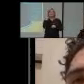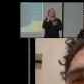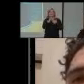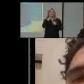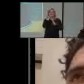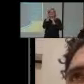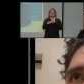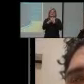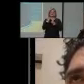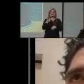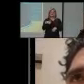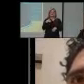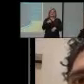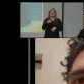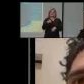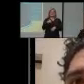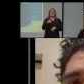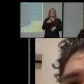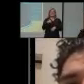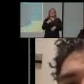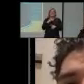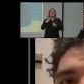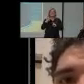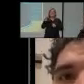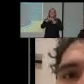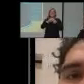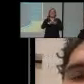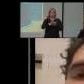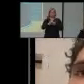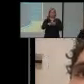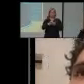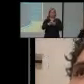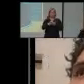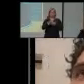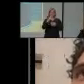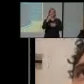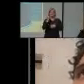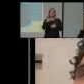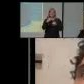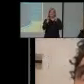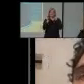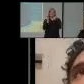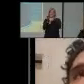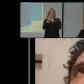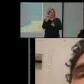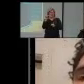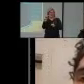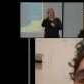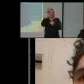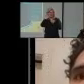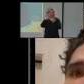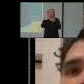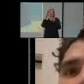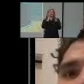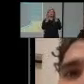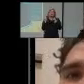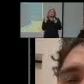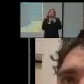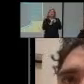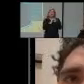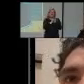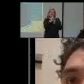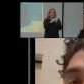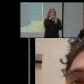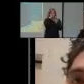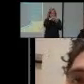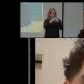There was a time where I went to work and women actually thought of women at the time. They went